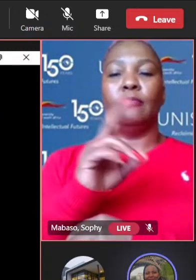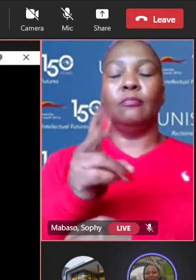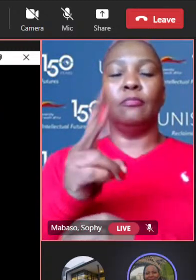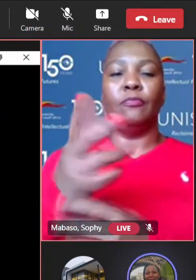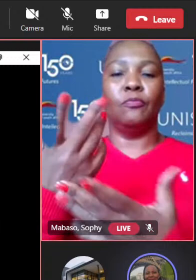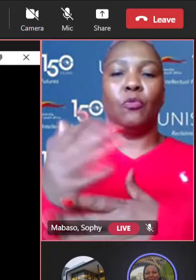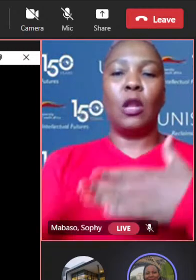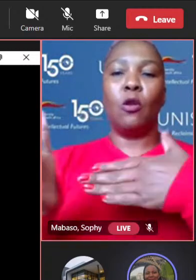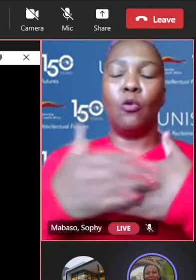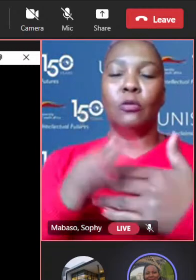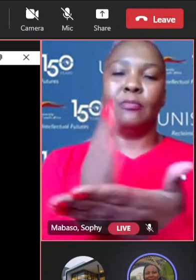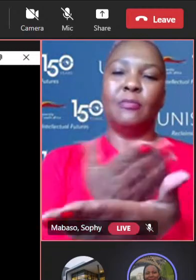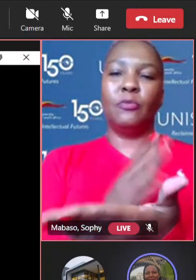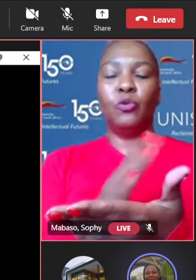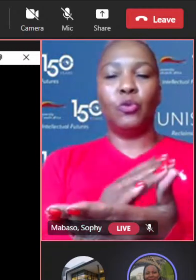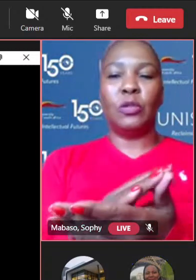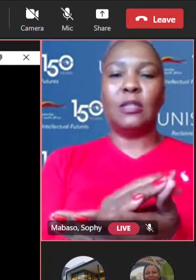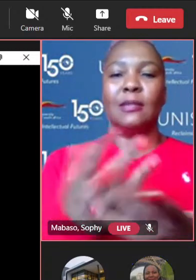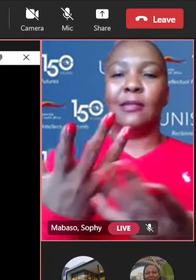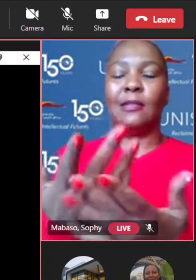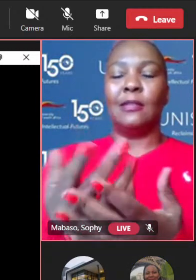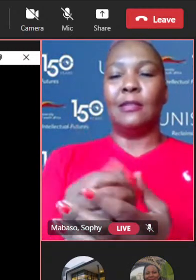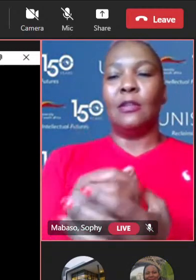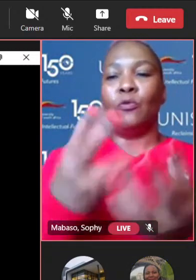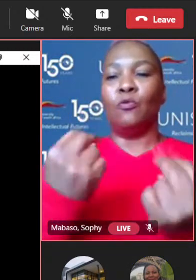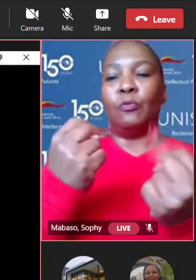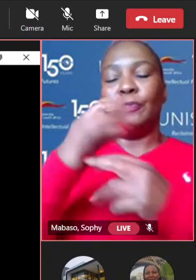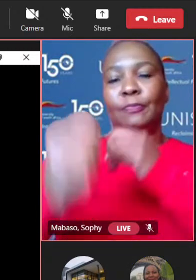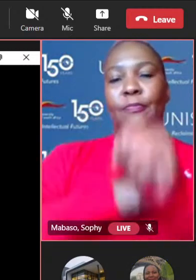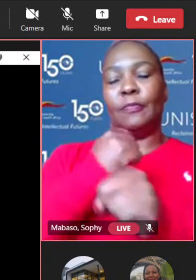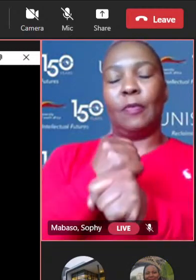in between Christmas and New Year.